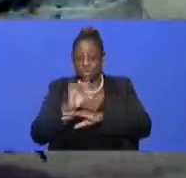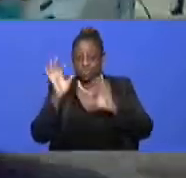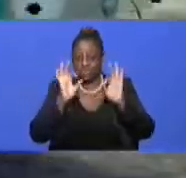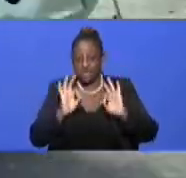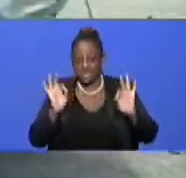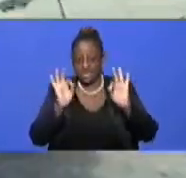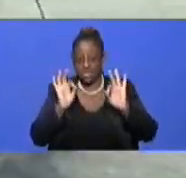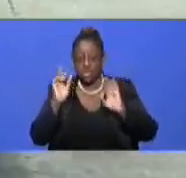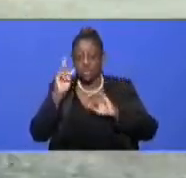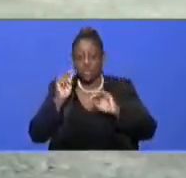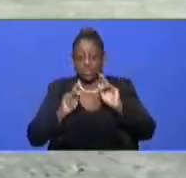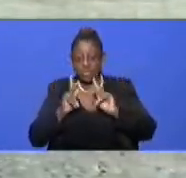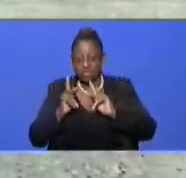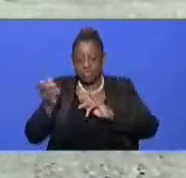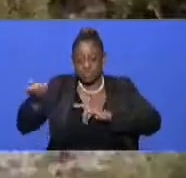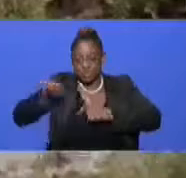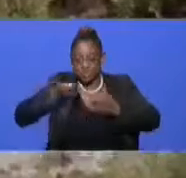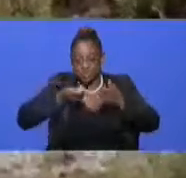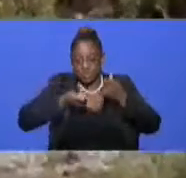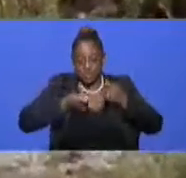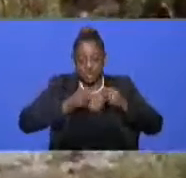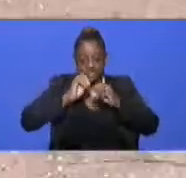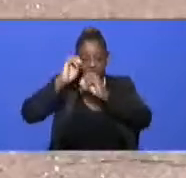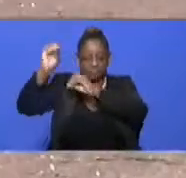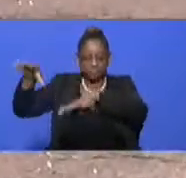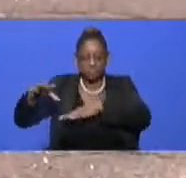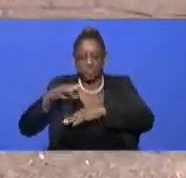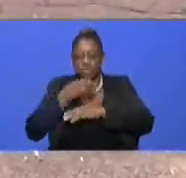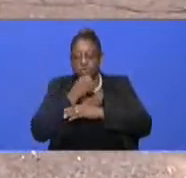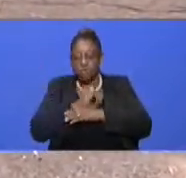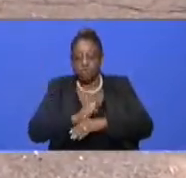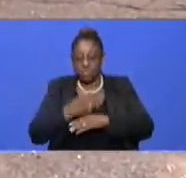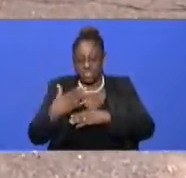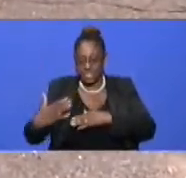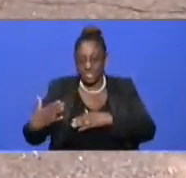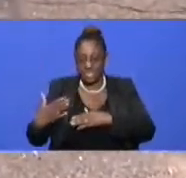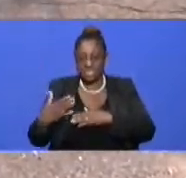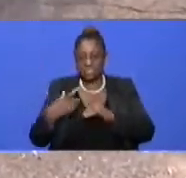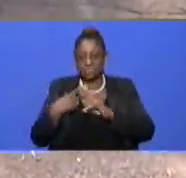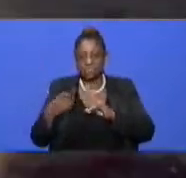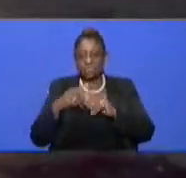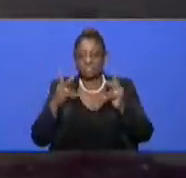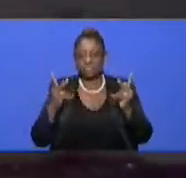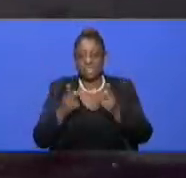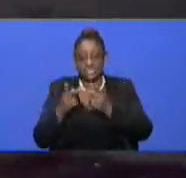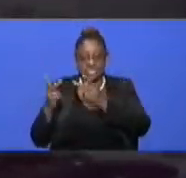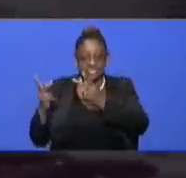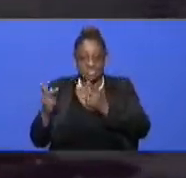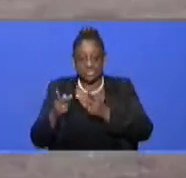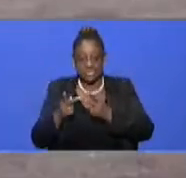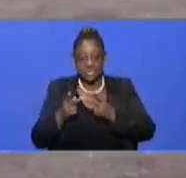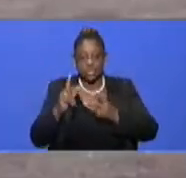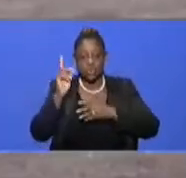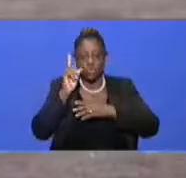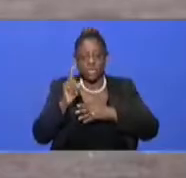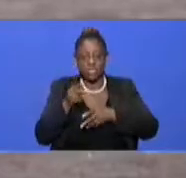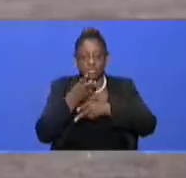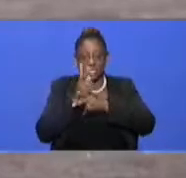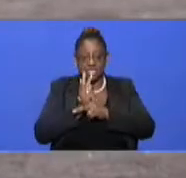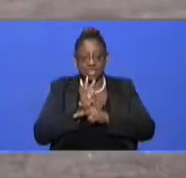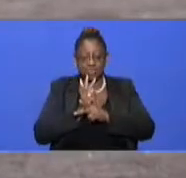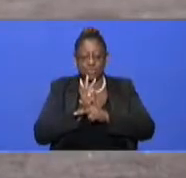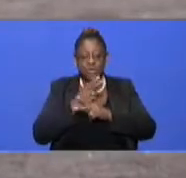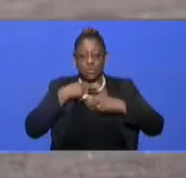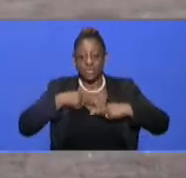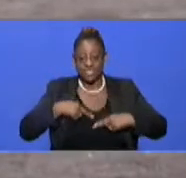with truckers hauling discarded debris, old furniture, and other items from across the area. The campaign is in keeping with Environmental